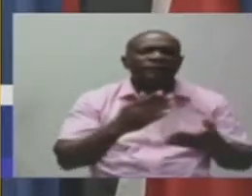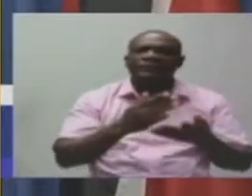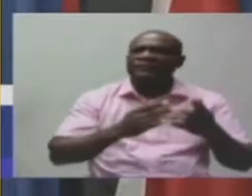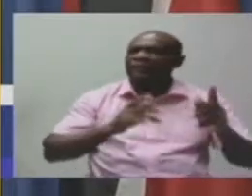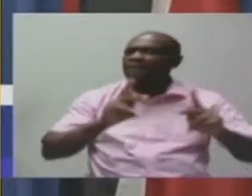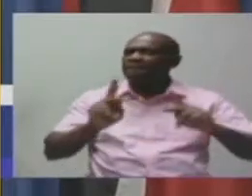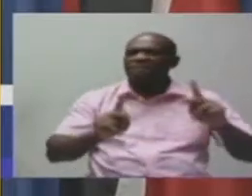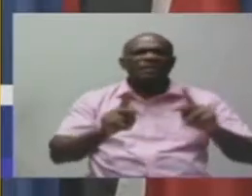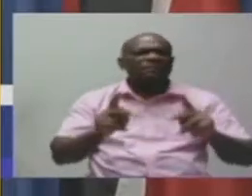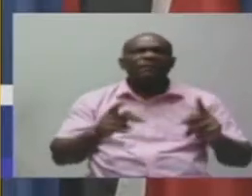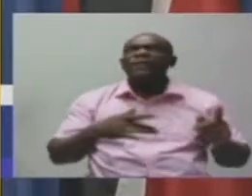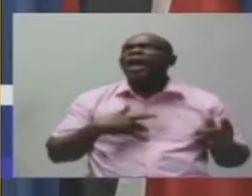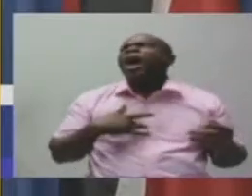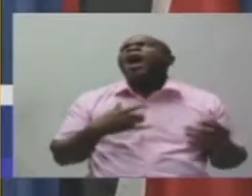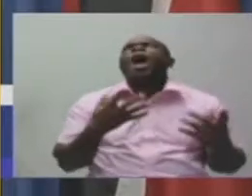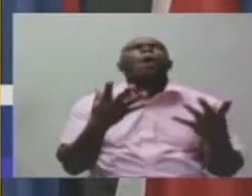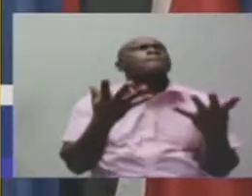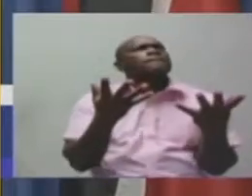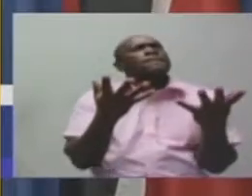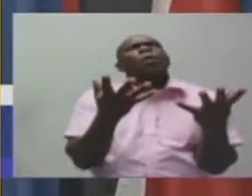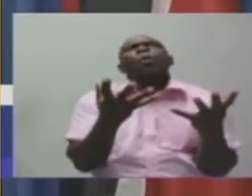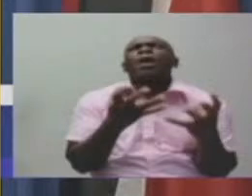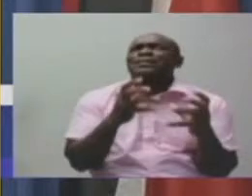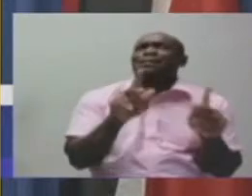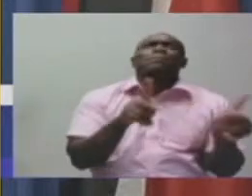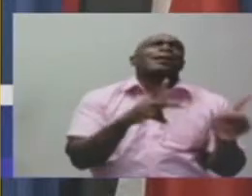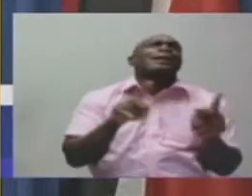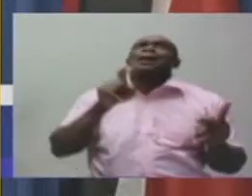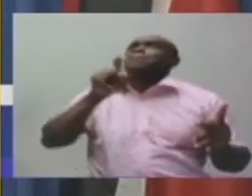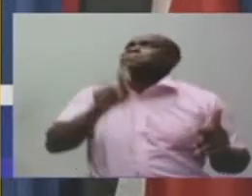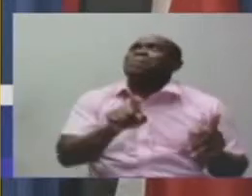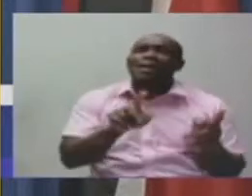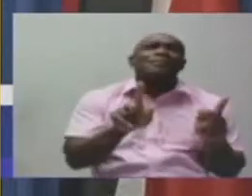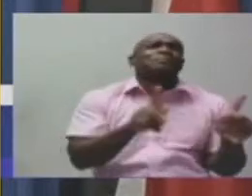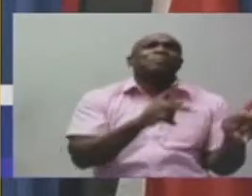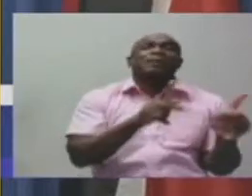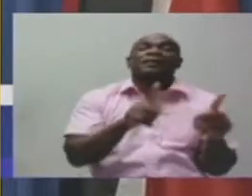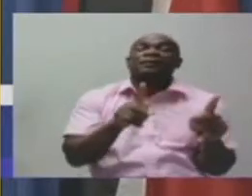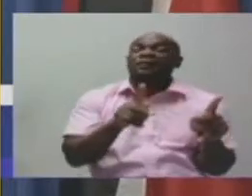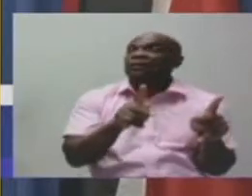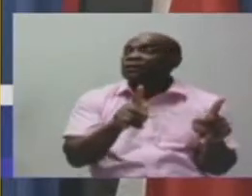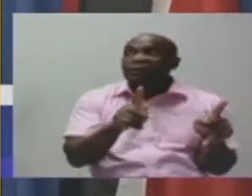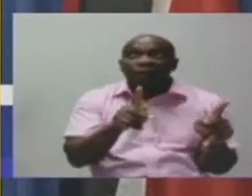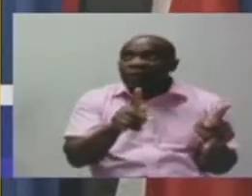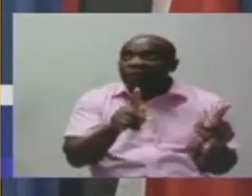These people don't understand that it's a question of life and death for many people.